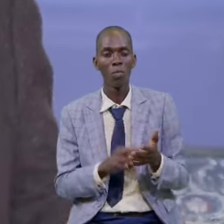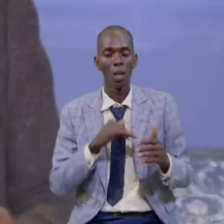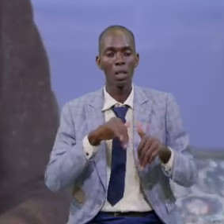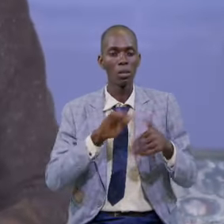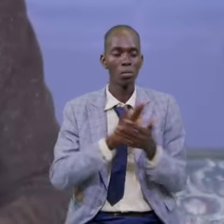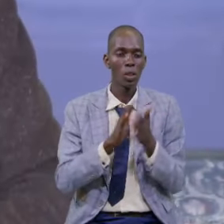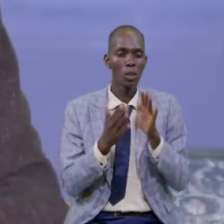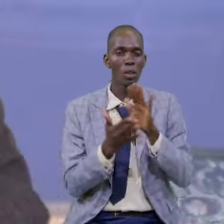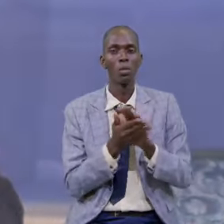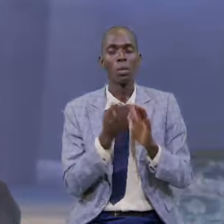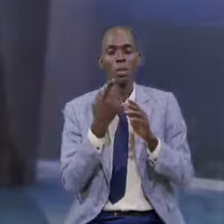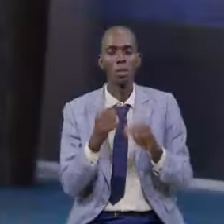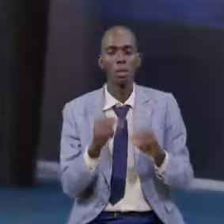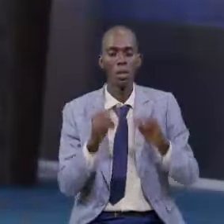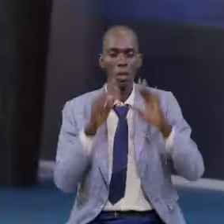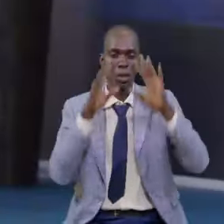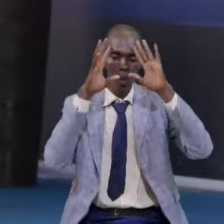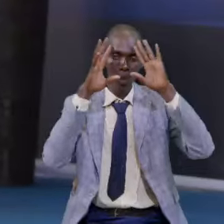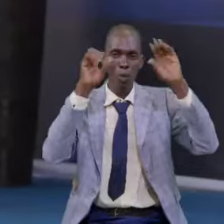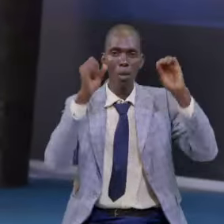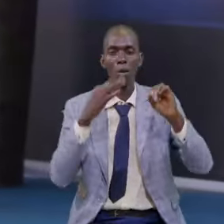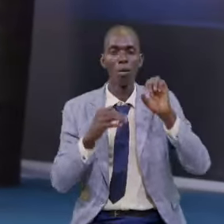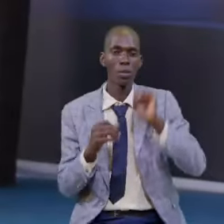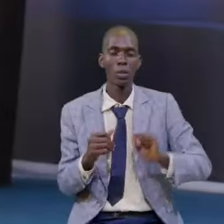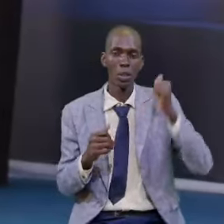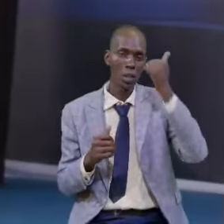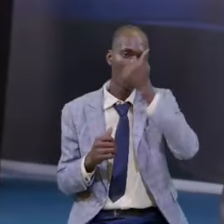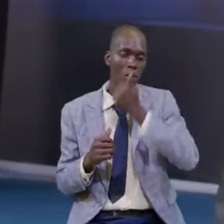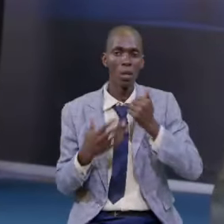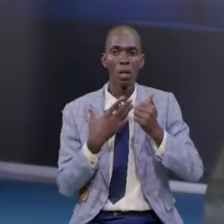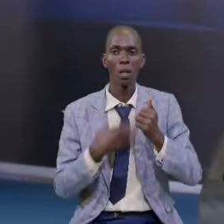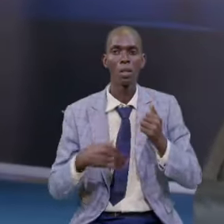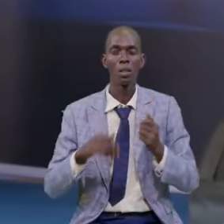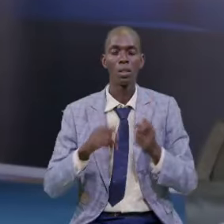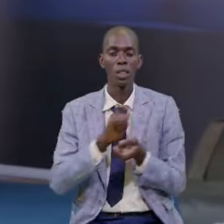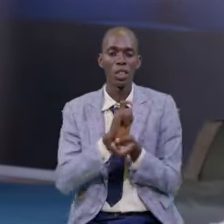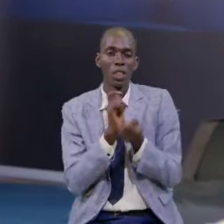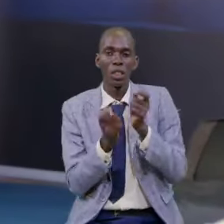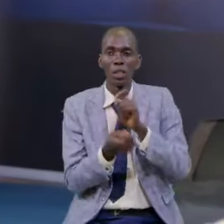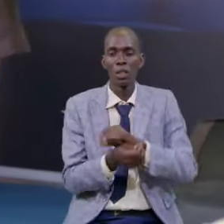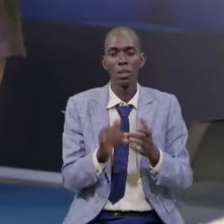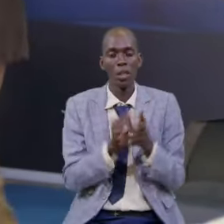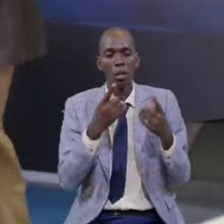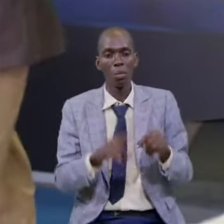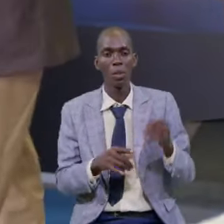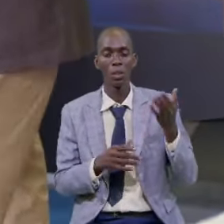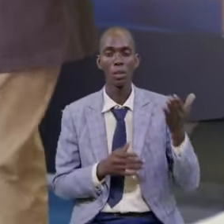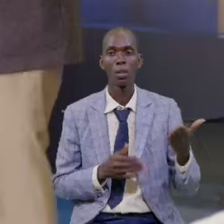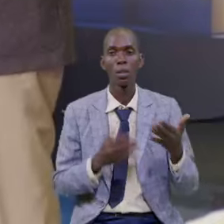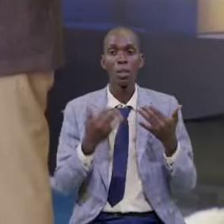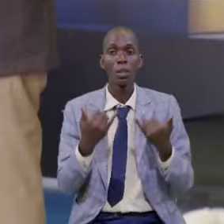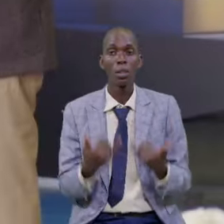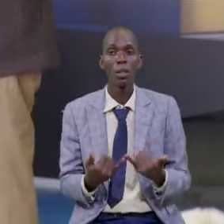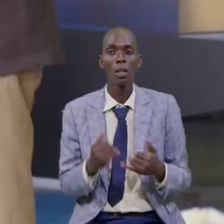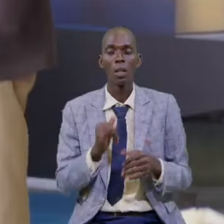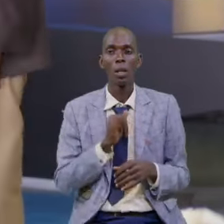the president of South Africa and the changes that were made. Now, I'm going to pick up a